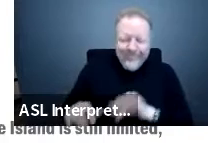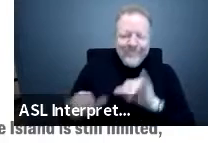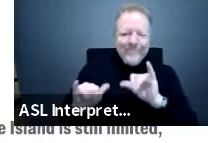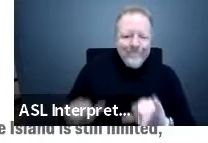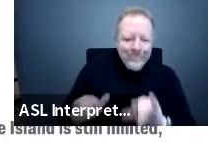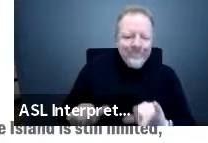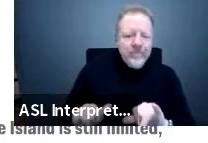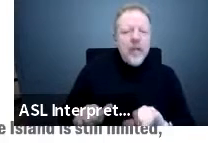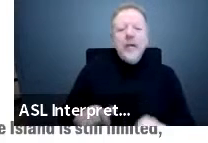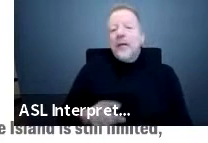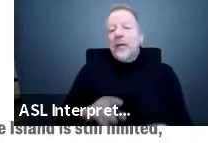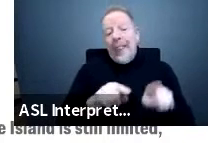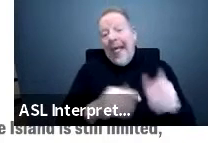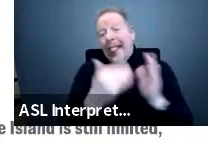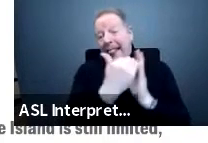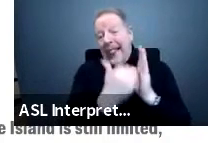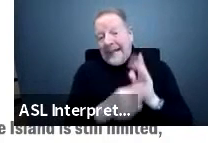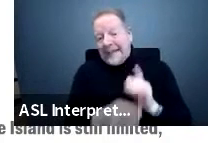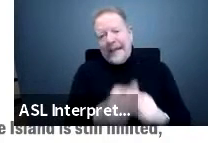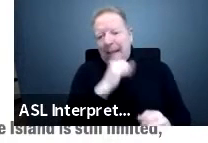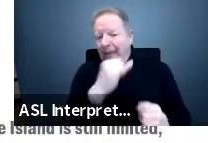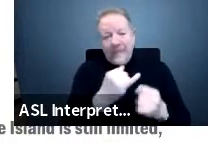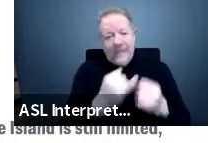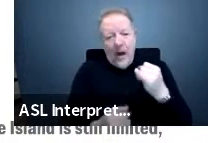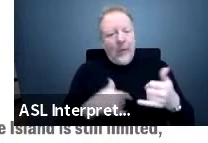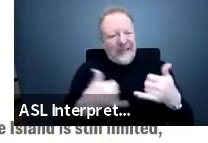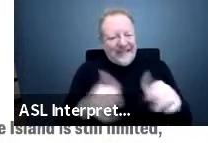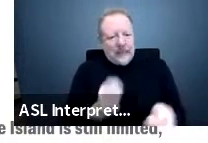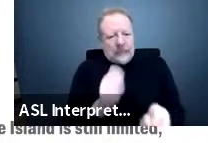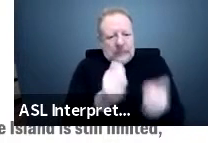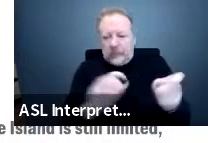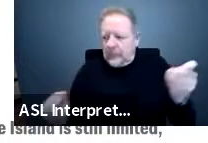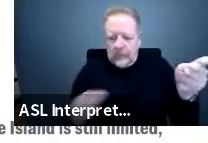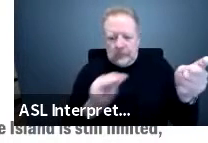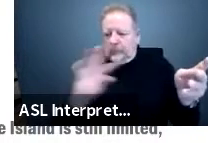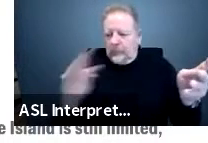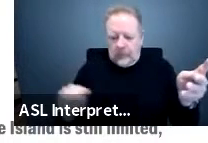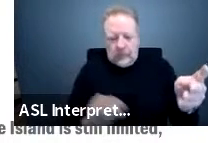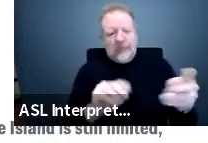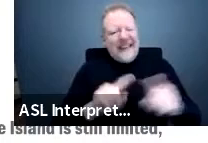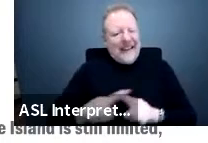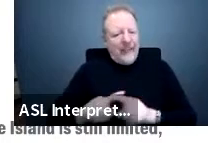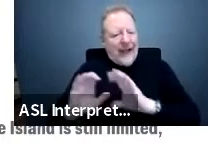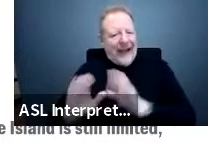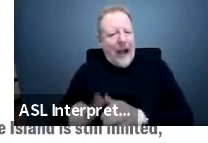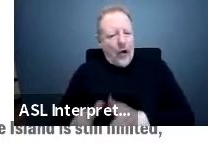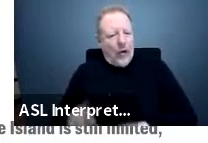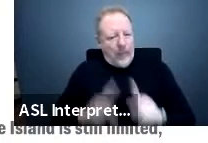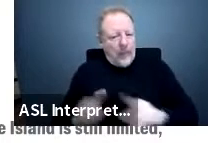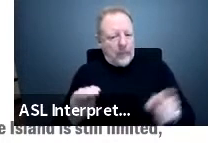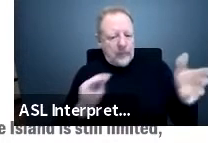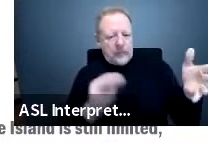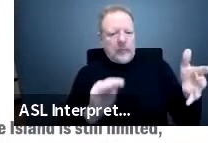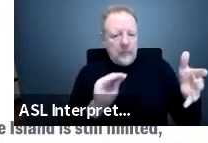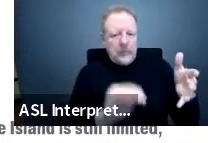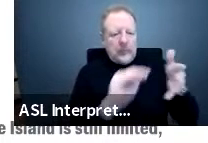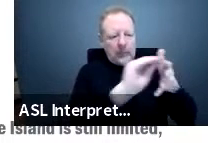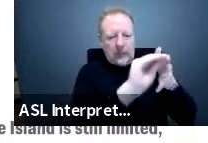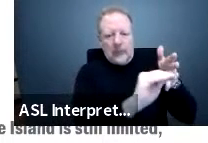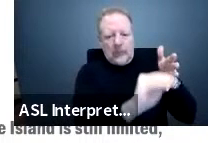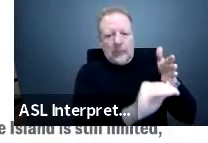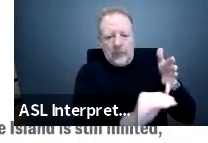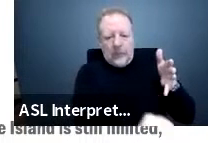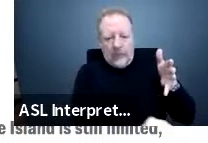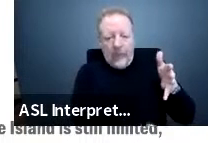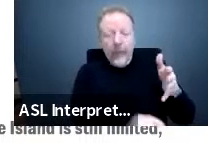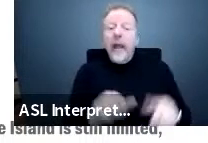final. We're still in the process. And the other thing that the other way that